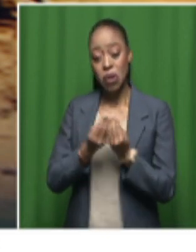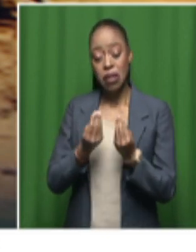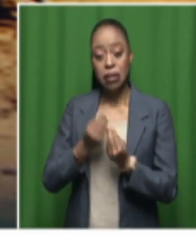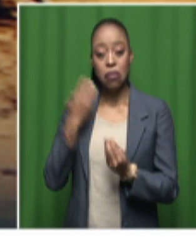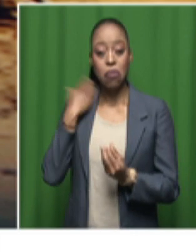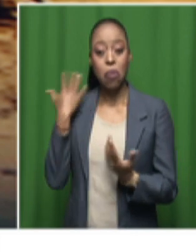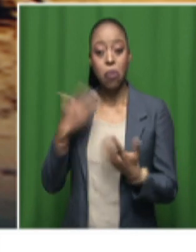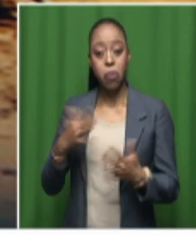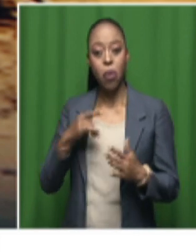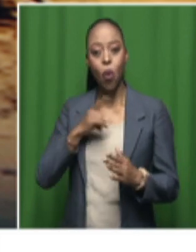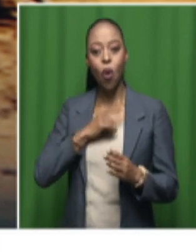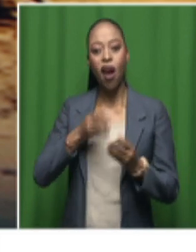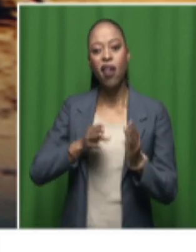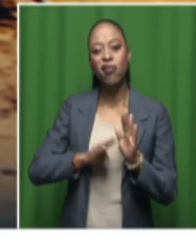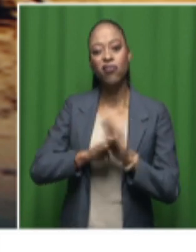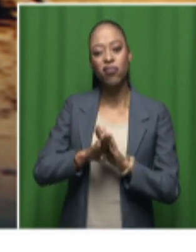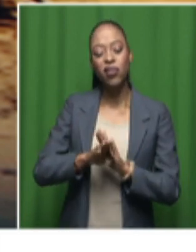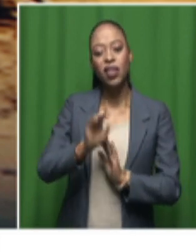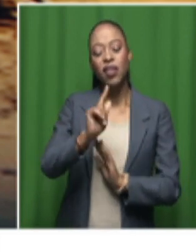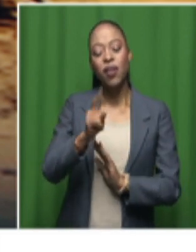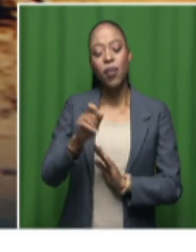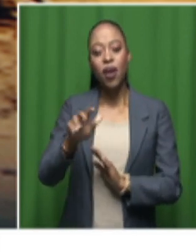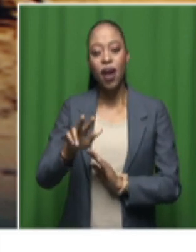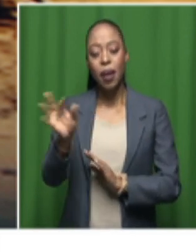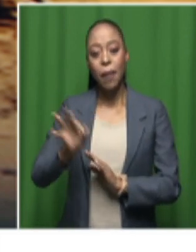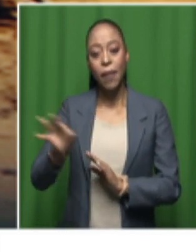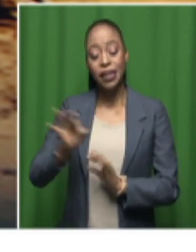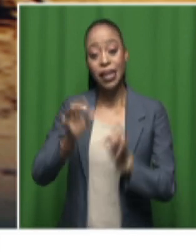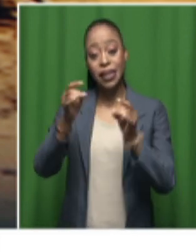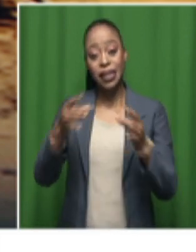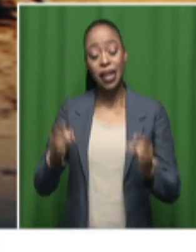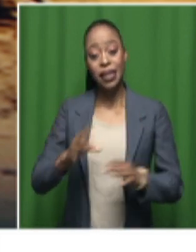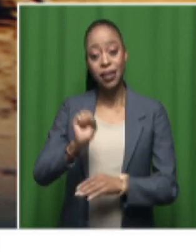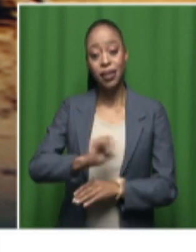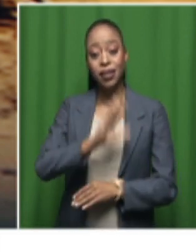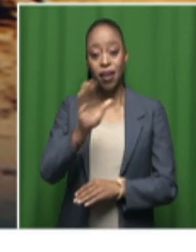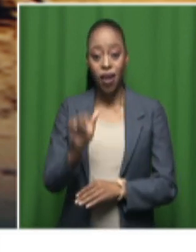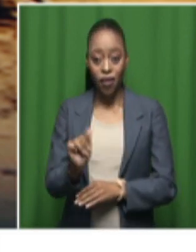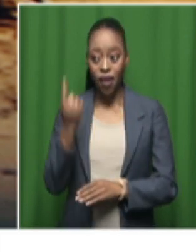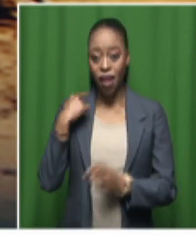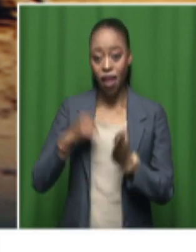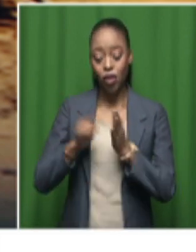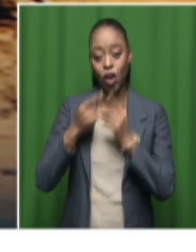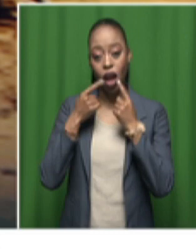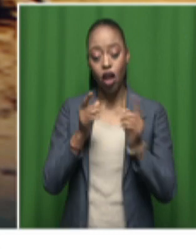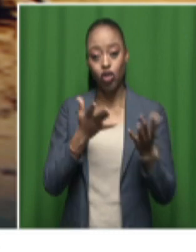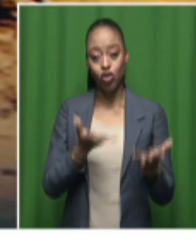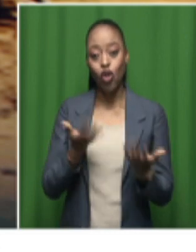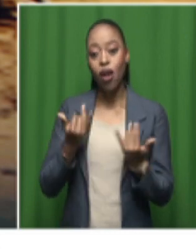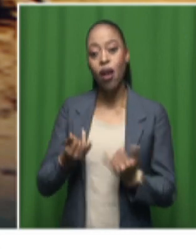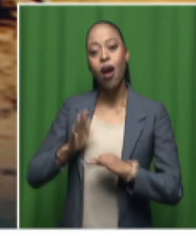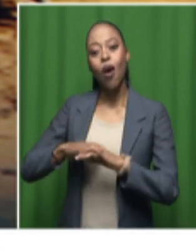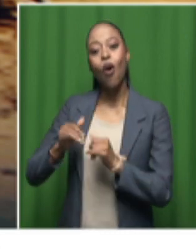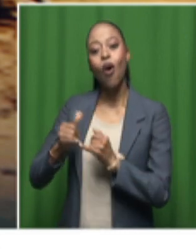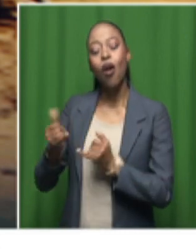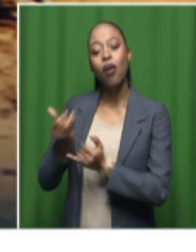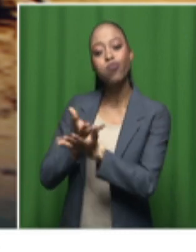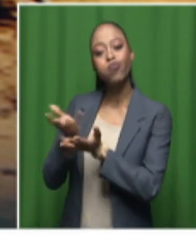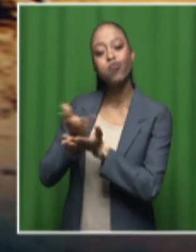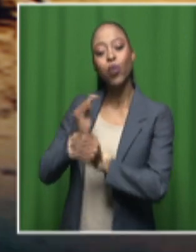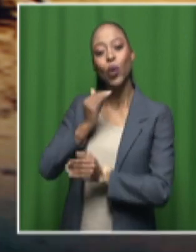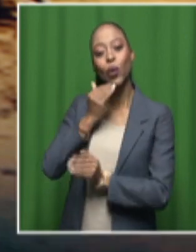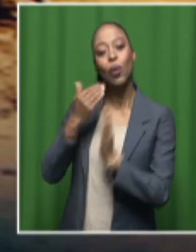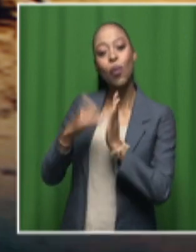at 7.8%, which was announced by Stats SA last week. Well, joining us virtually for this conversation is Mervyn Abrahams. He's the